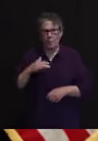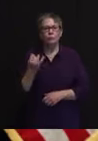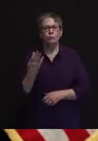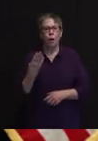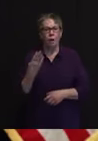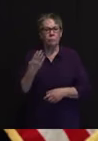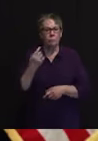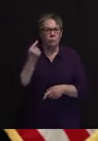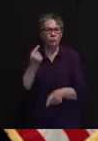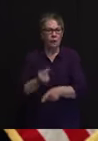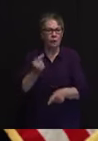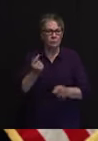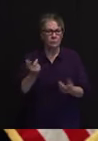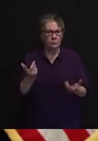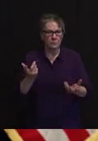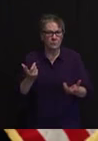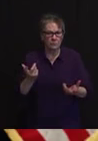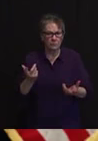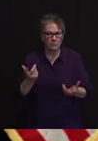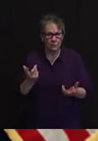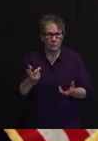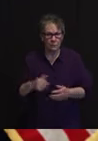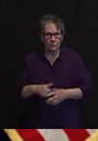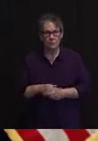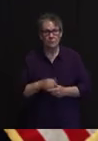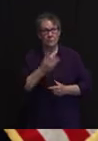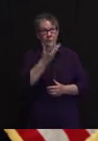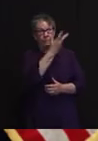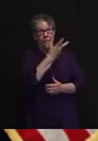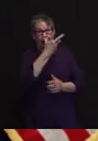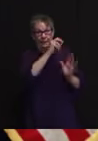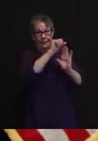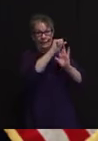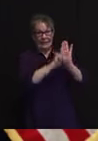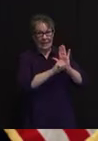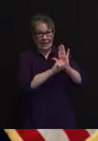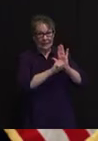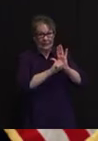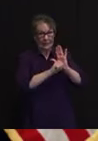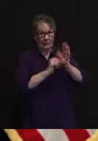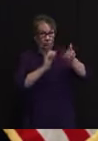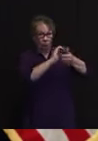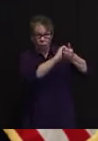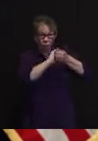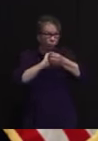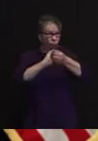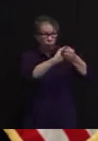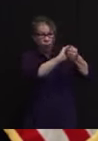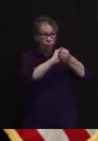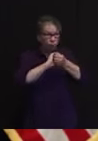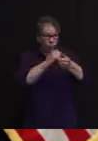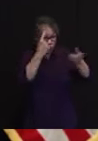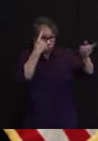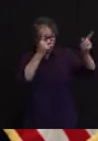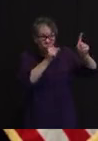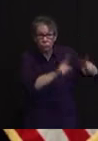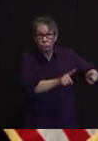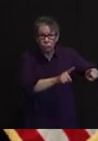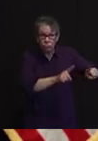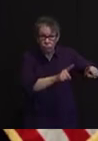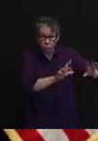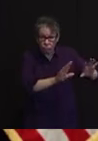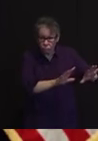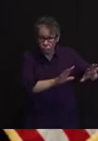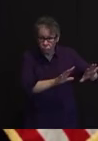good harmonization with regional partners, and would hope that we could do that as well in harmony with the